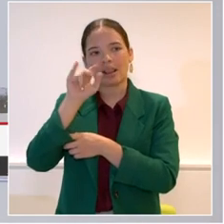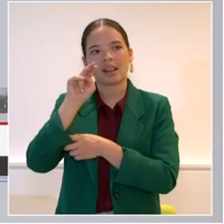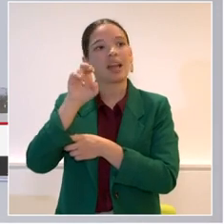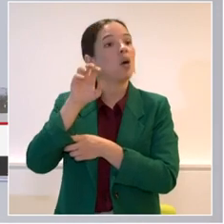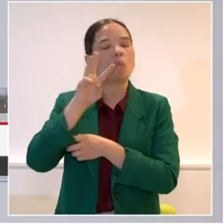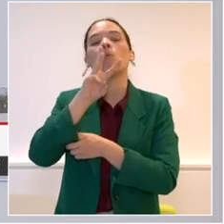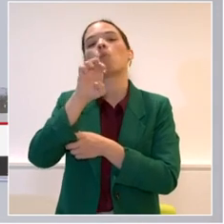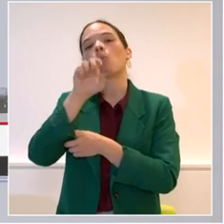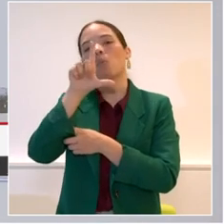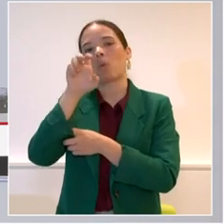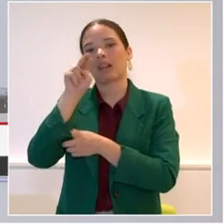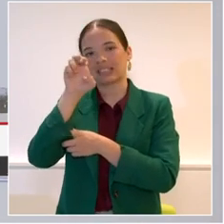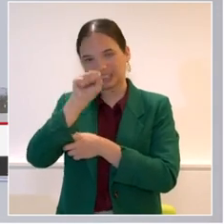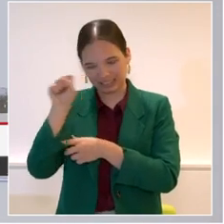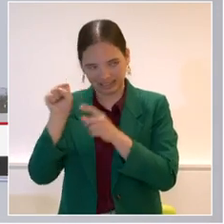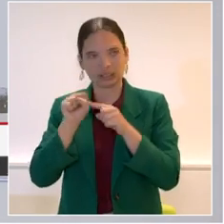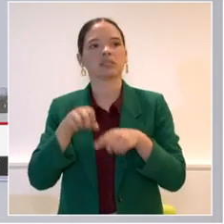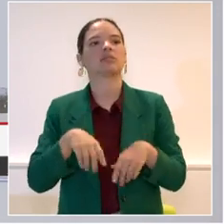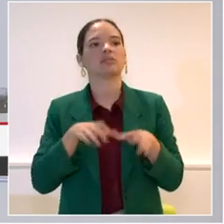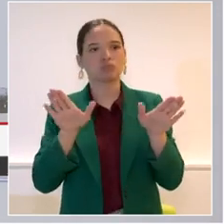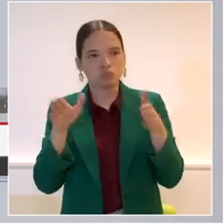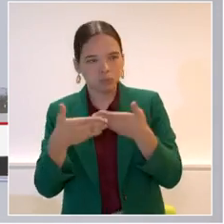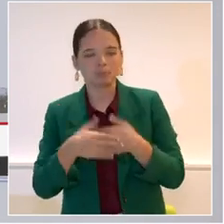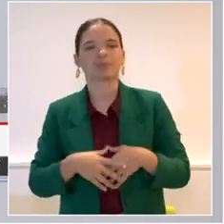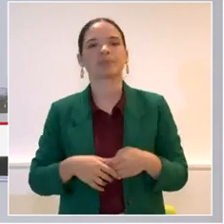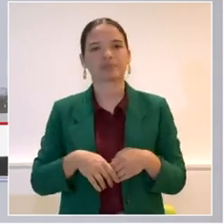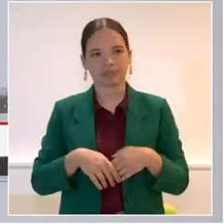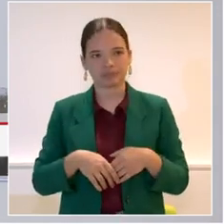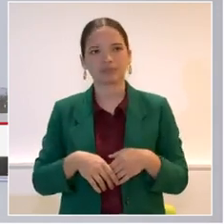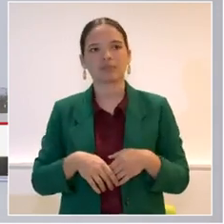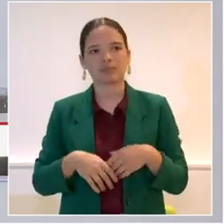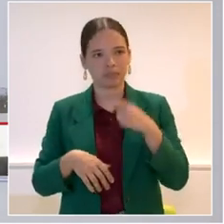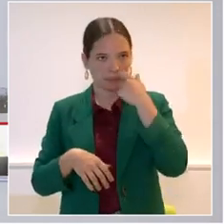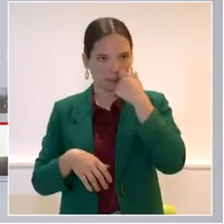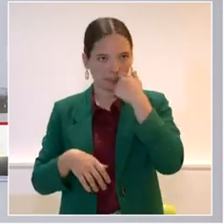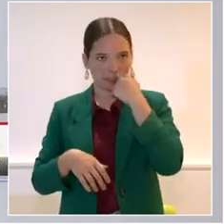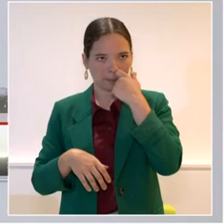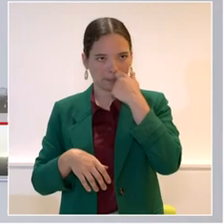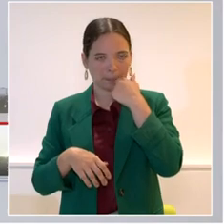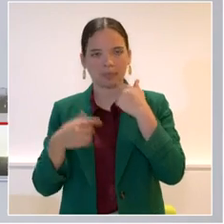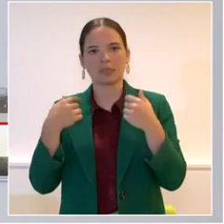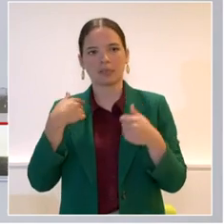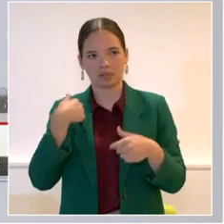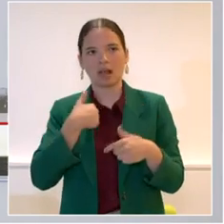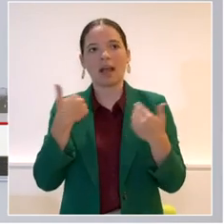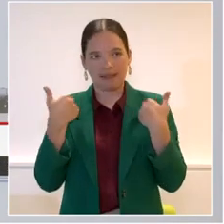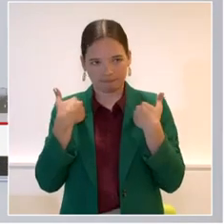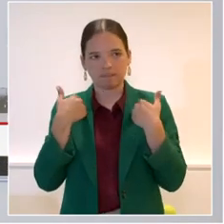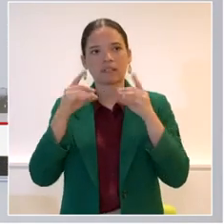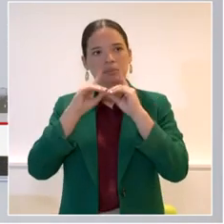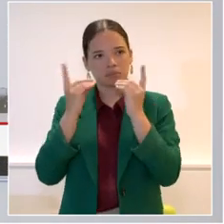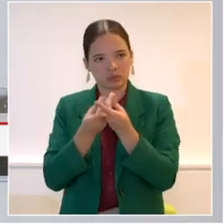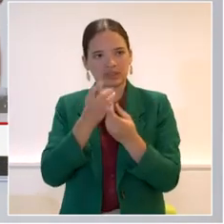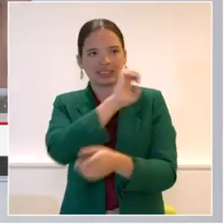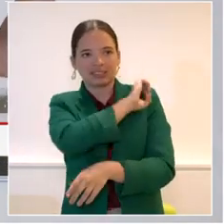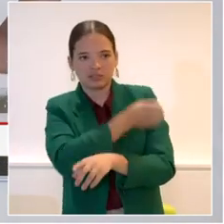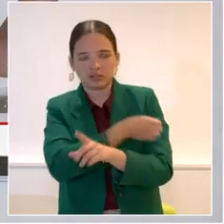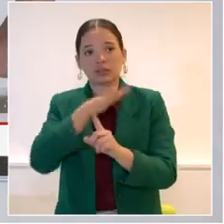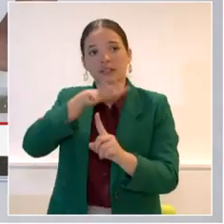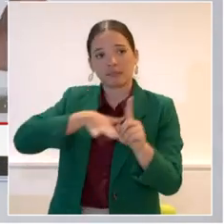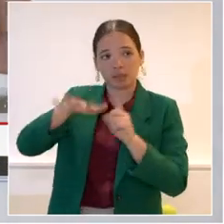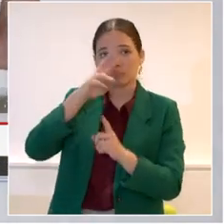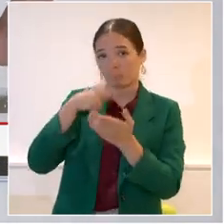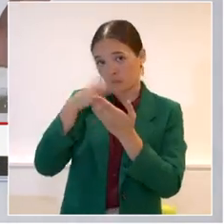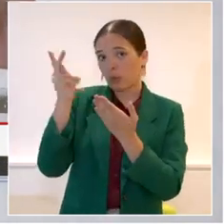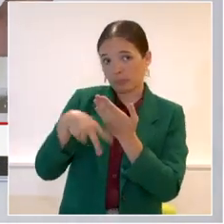Also in this building, the LIHEAP program with the Department of Energy and Environment led by Director Wells, their team